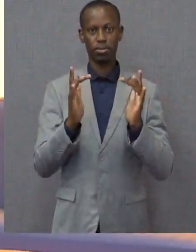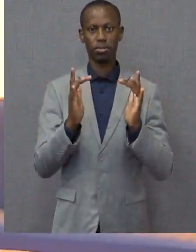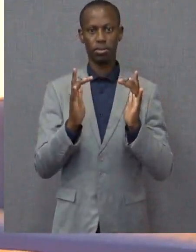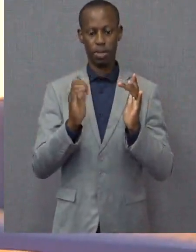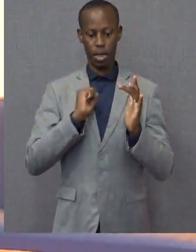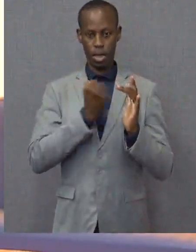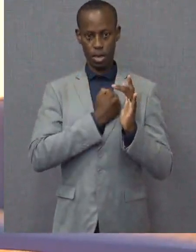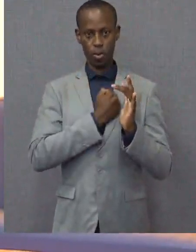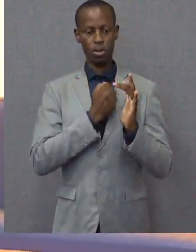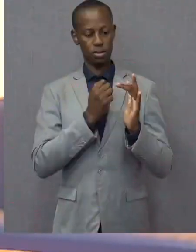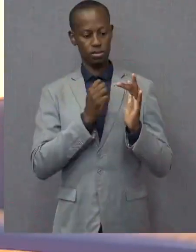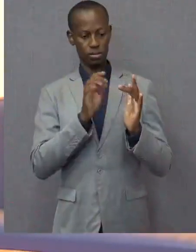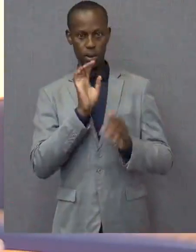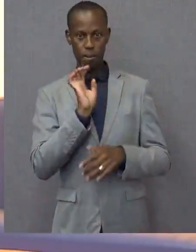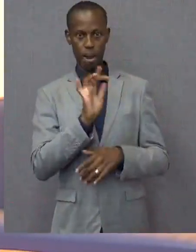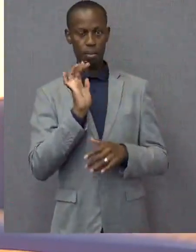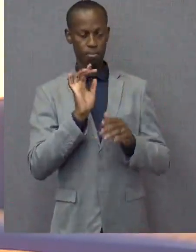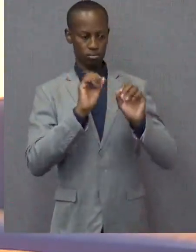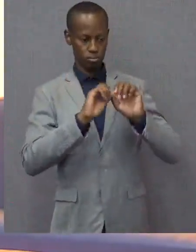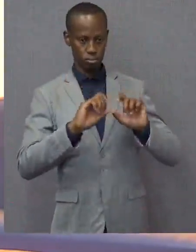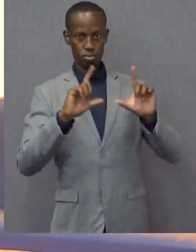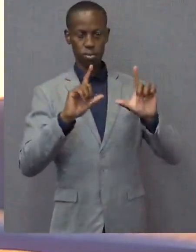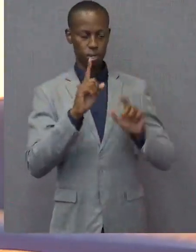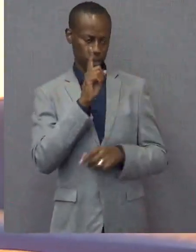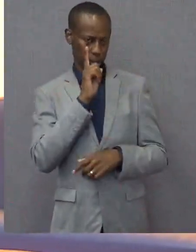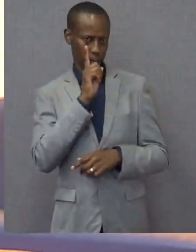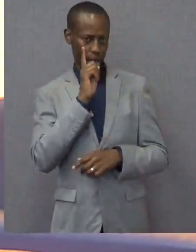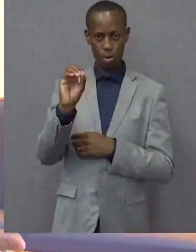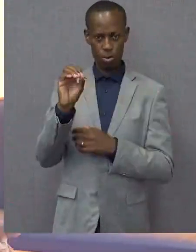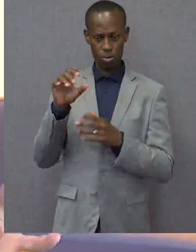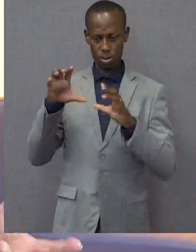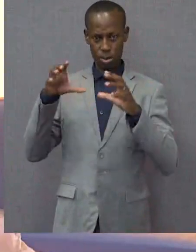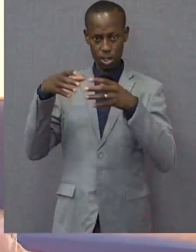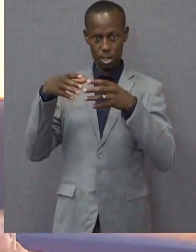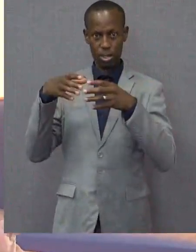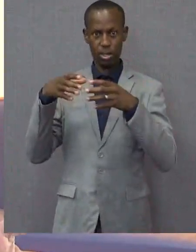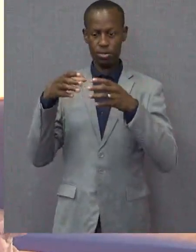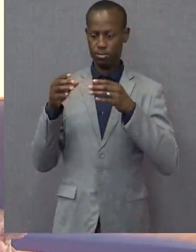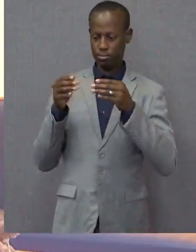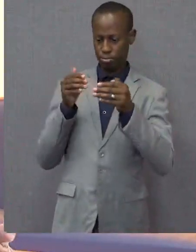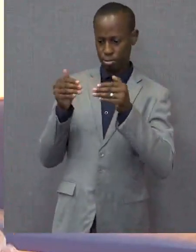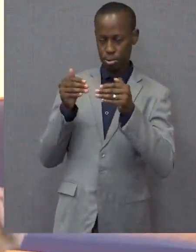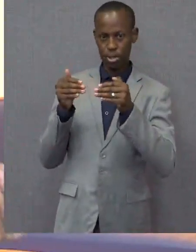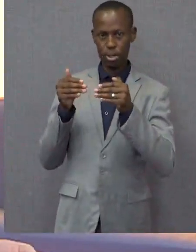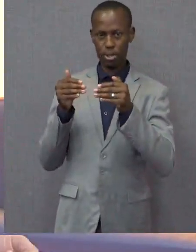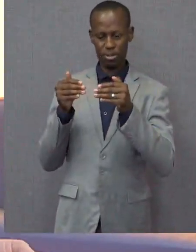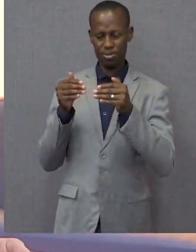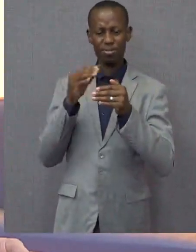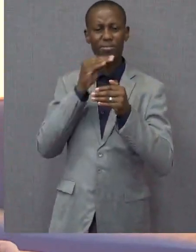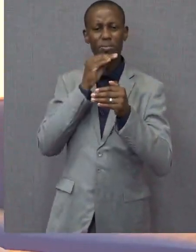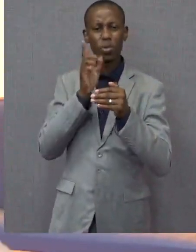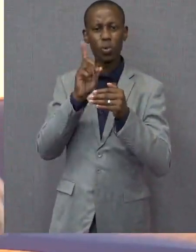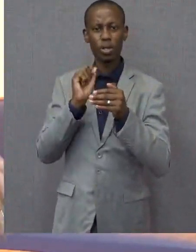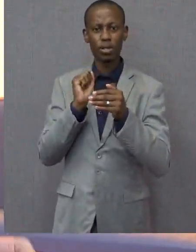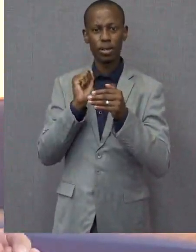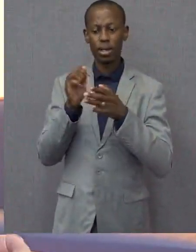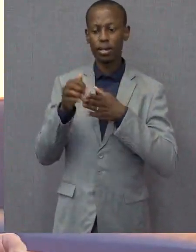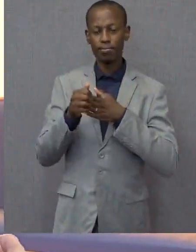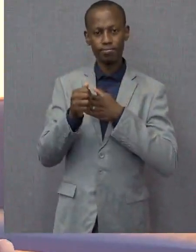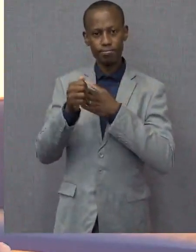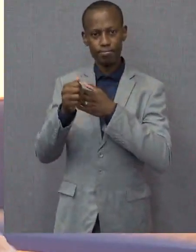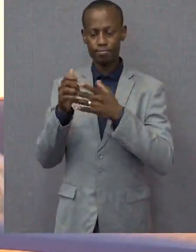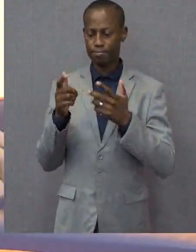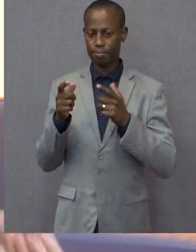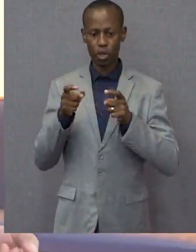npoassist.co.za, to see how you can become involved in the movement. Governance involves direction,